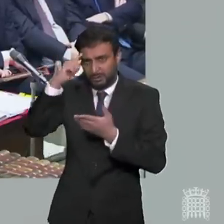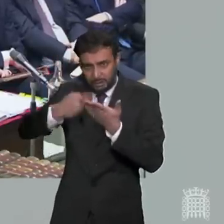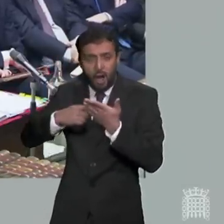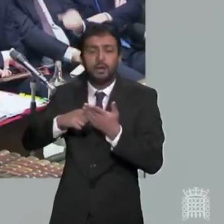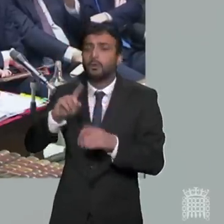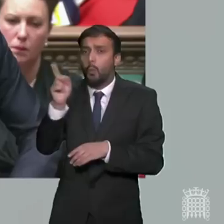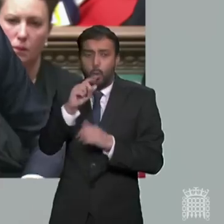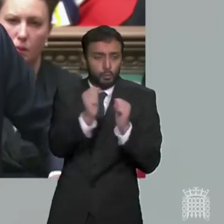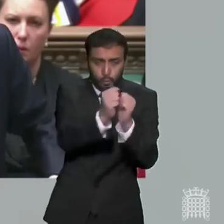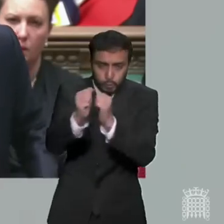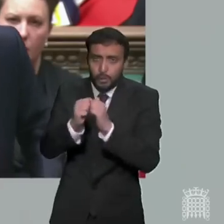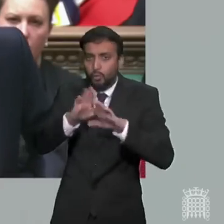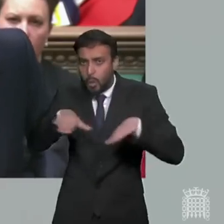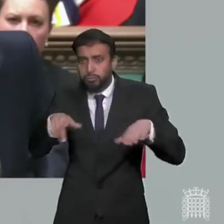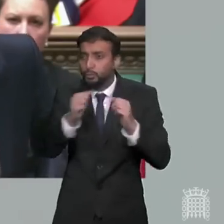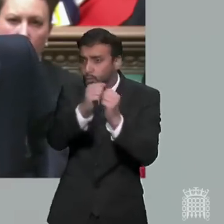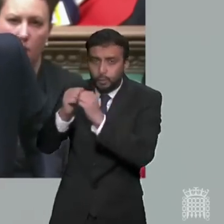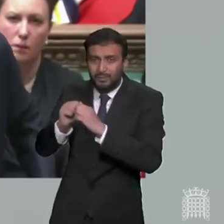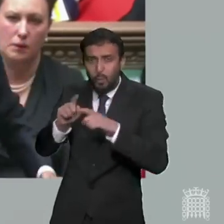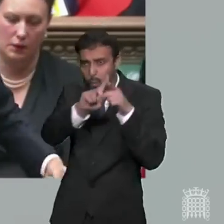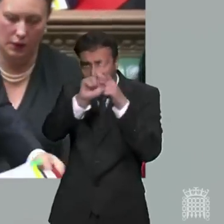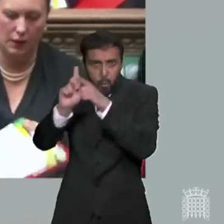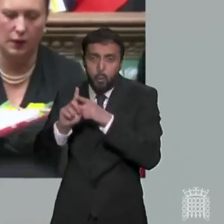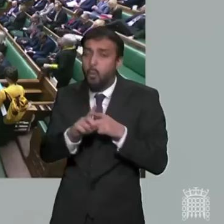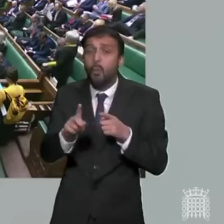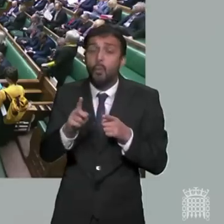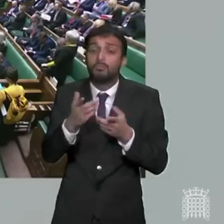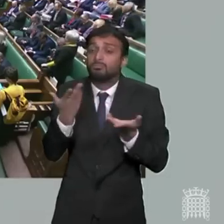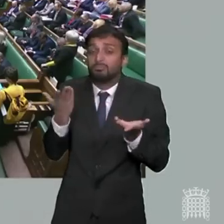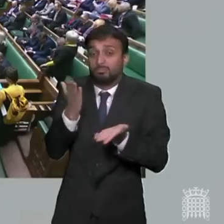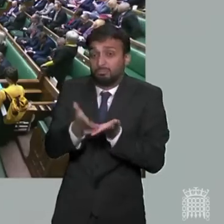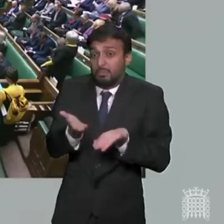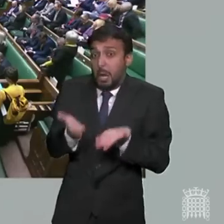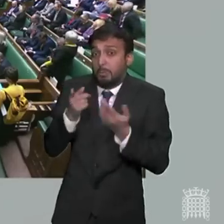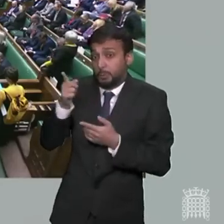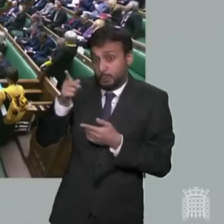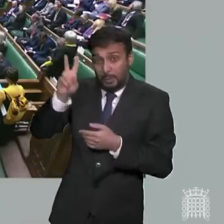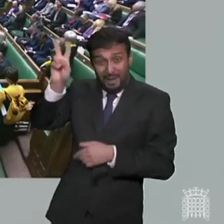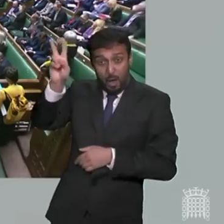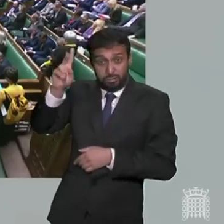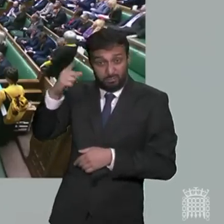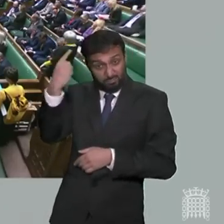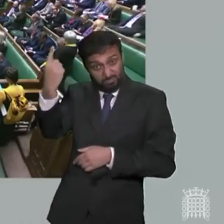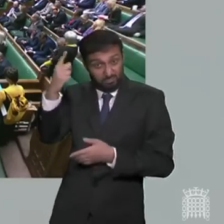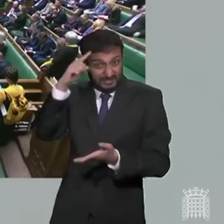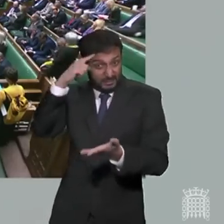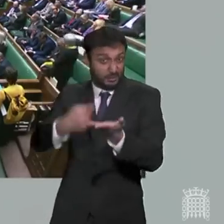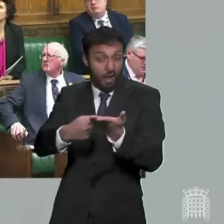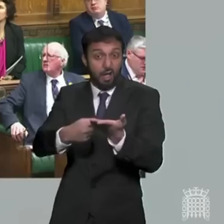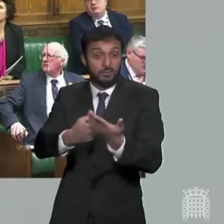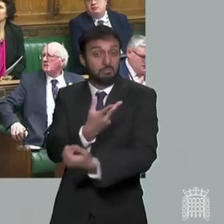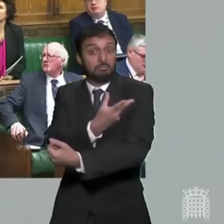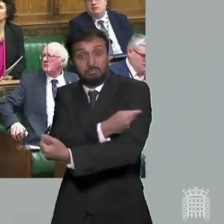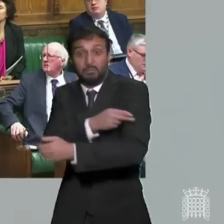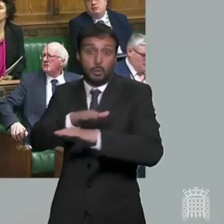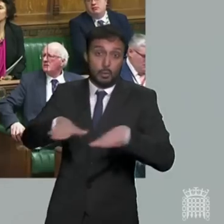vaccination programme, and of course the ultimate decision will lie with parents. Kevin Bradham. Thank you, Mr. Speaker. During COVID, we all